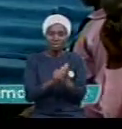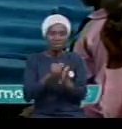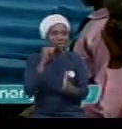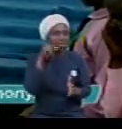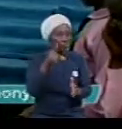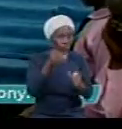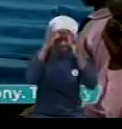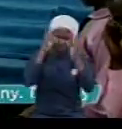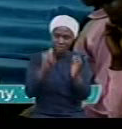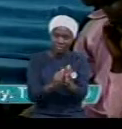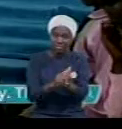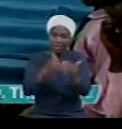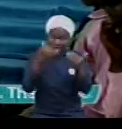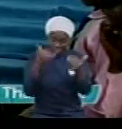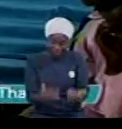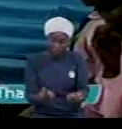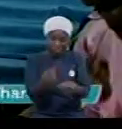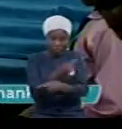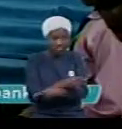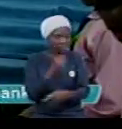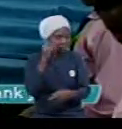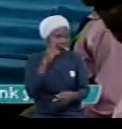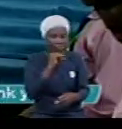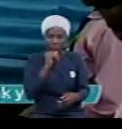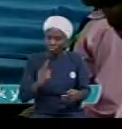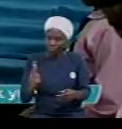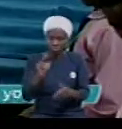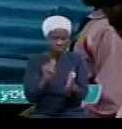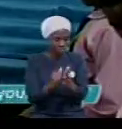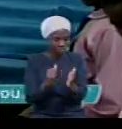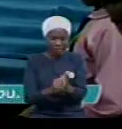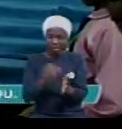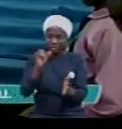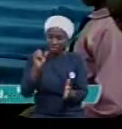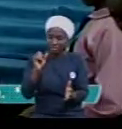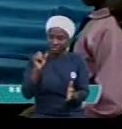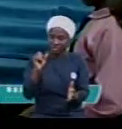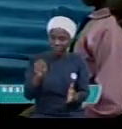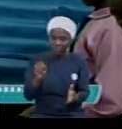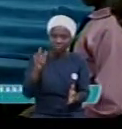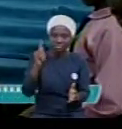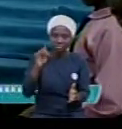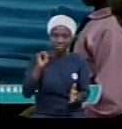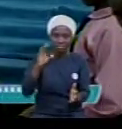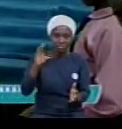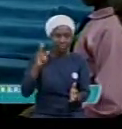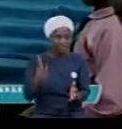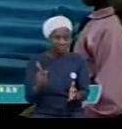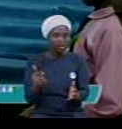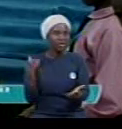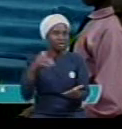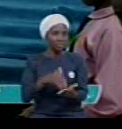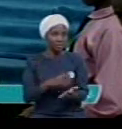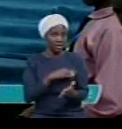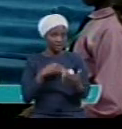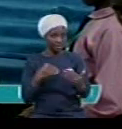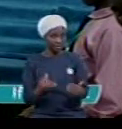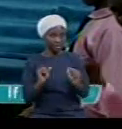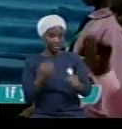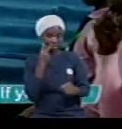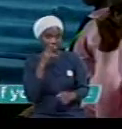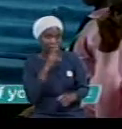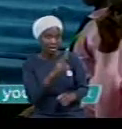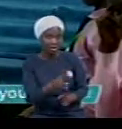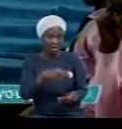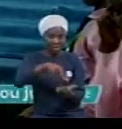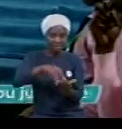today, she will not be using that staff again. And she said, by now, as we can see her standing up, not resting